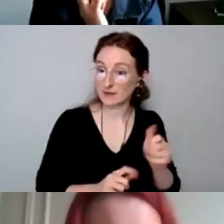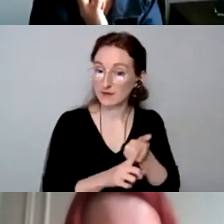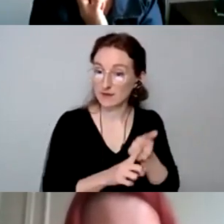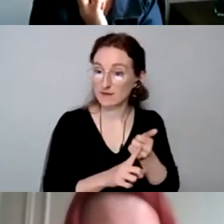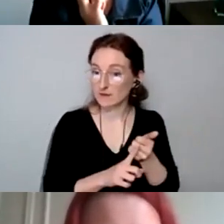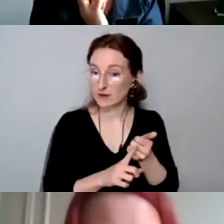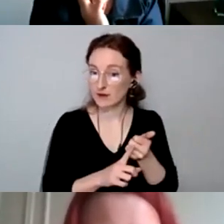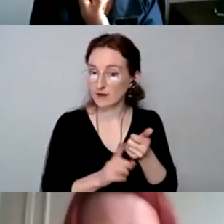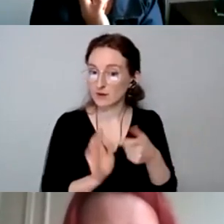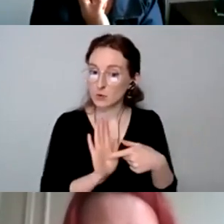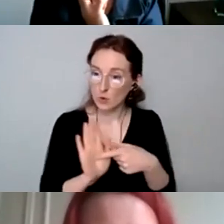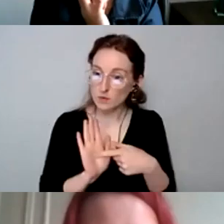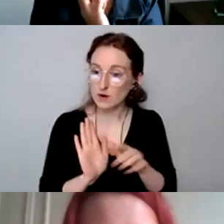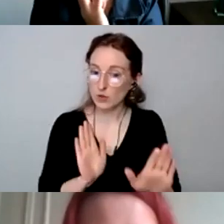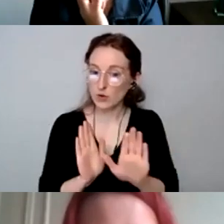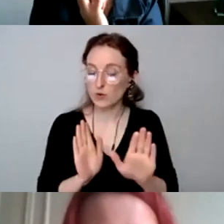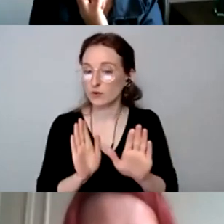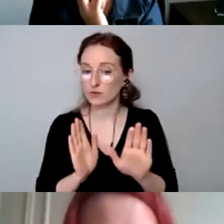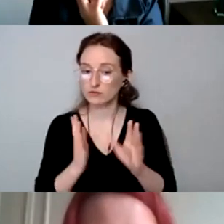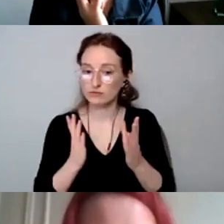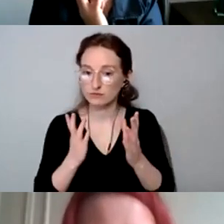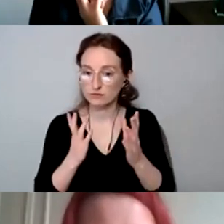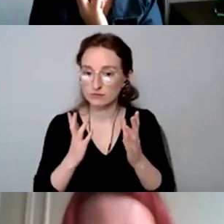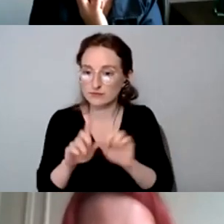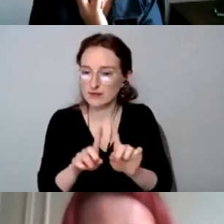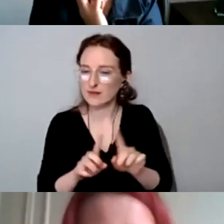of Gorky Park. So there are